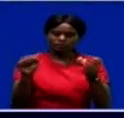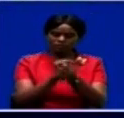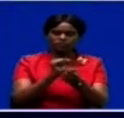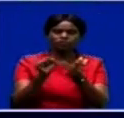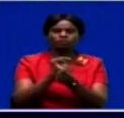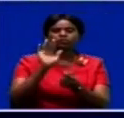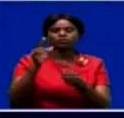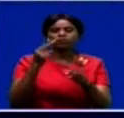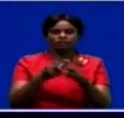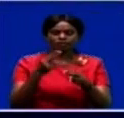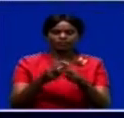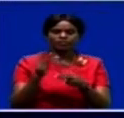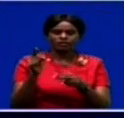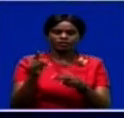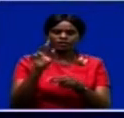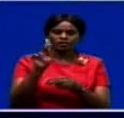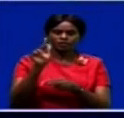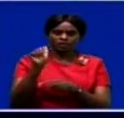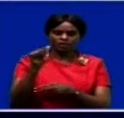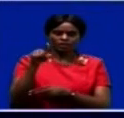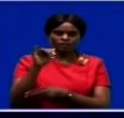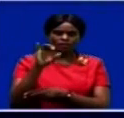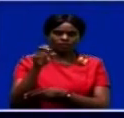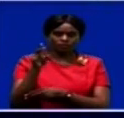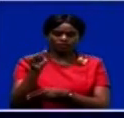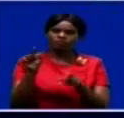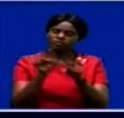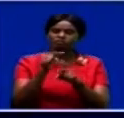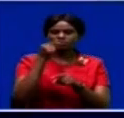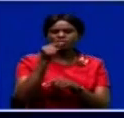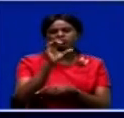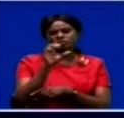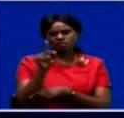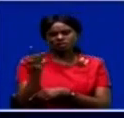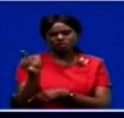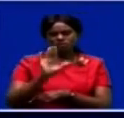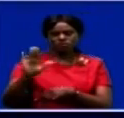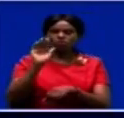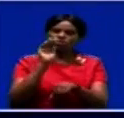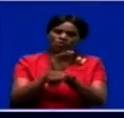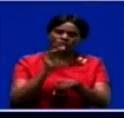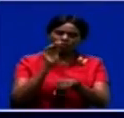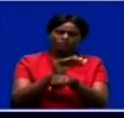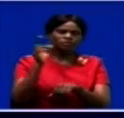Paul Katupisha from Milner and Paul Legal Practitioners has alleged that Mr. Kambwili issued a statement on one of the radio